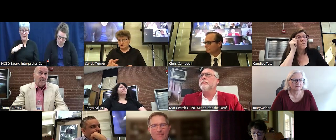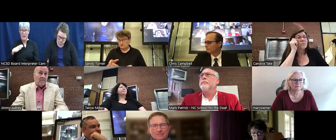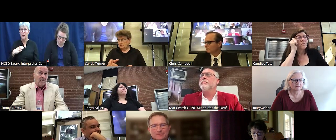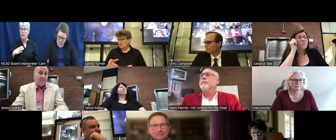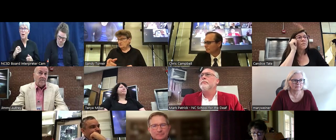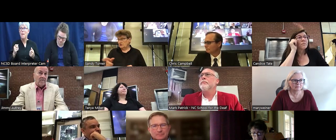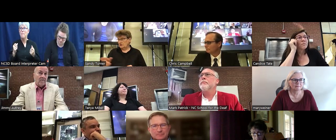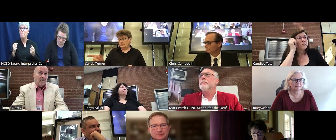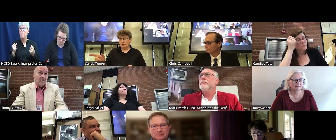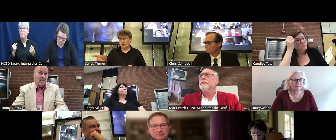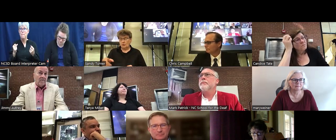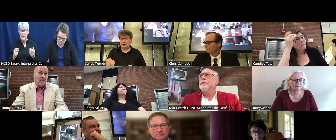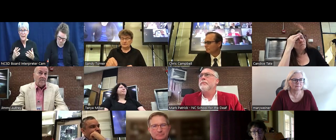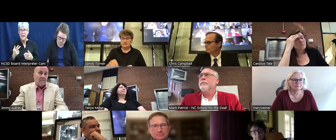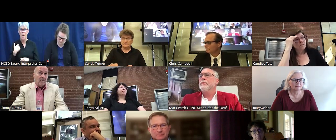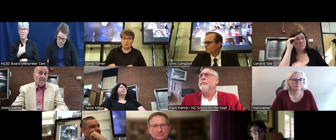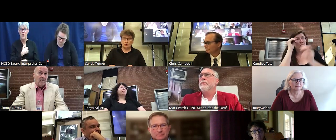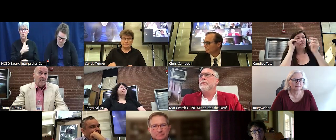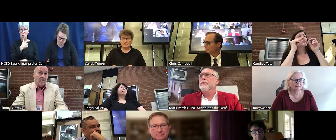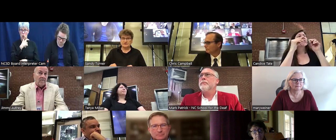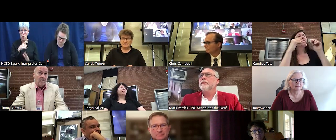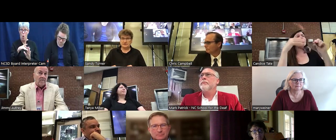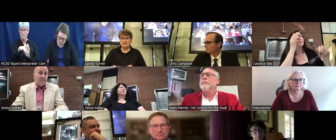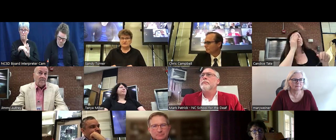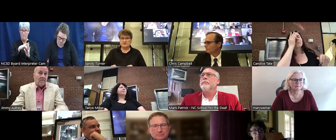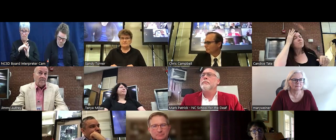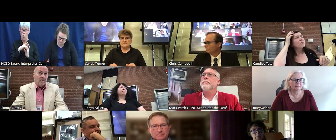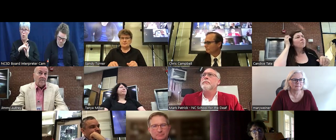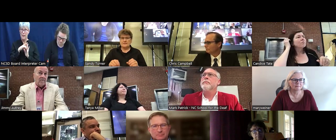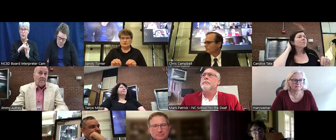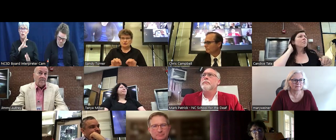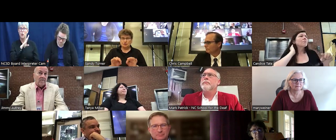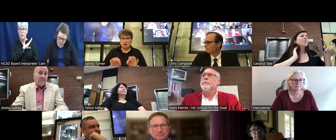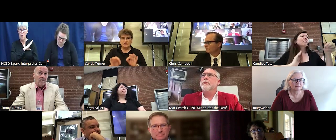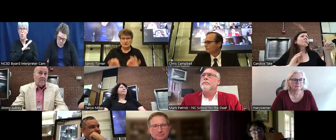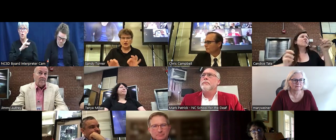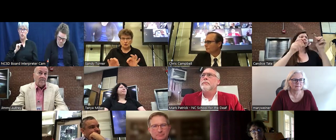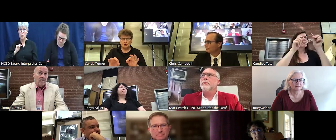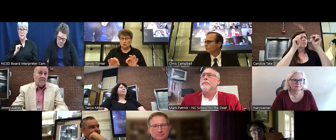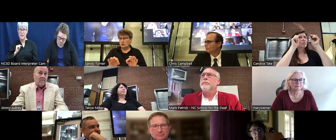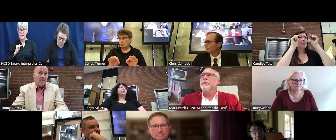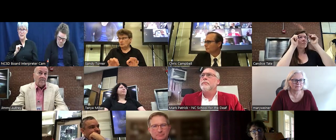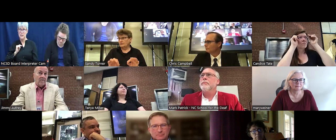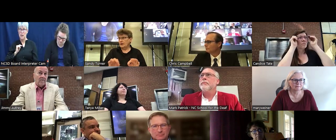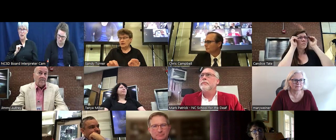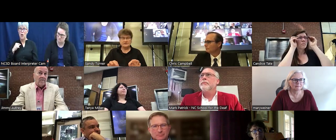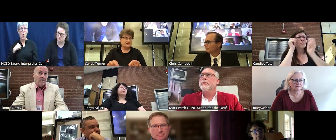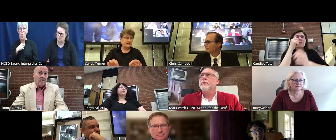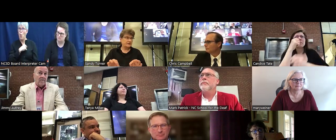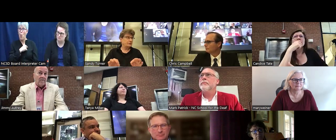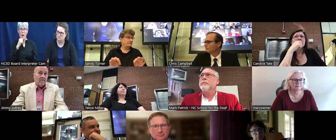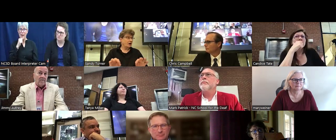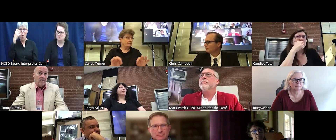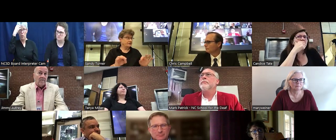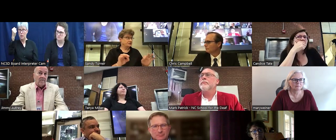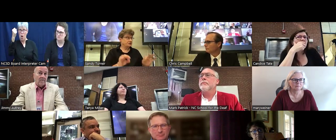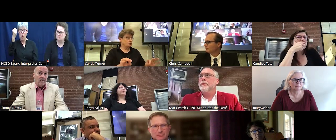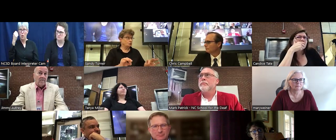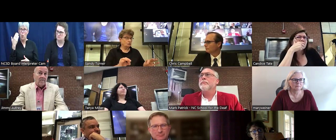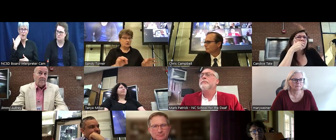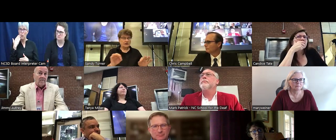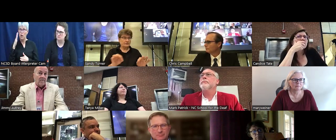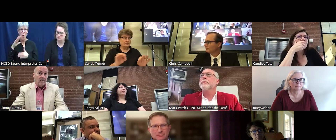us that have been appointed to this board of trustees do not know all the policies that have been involved in